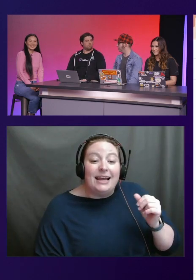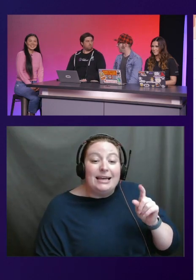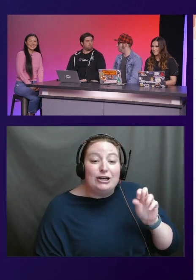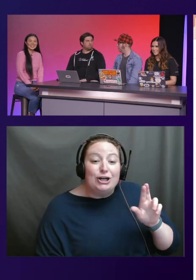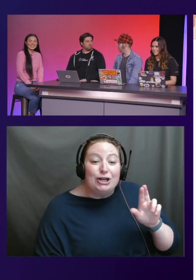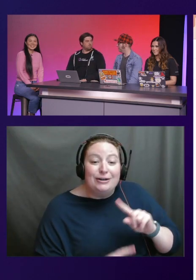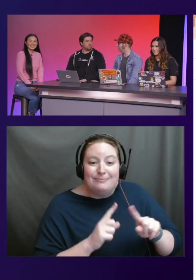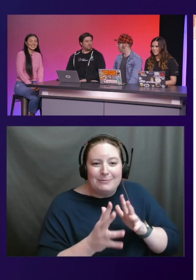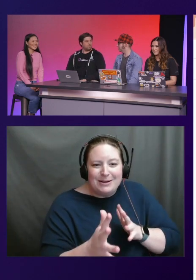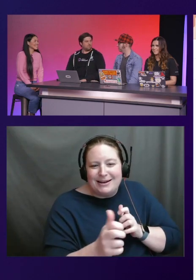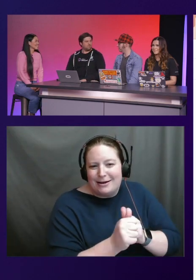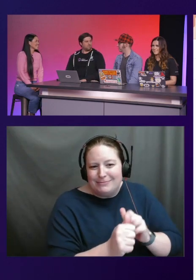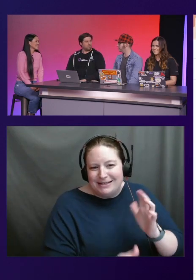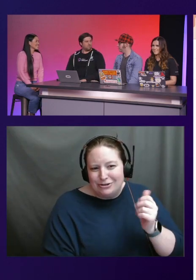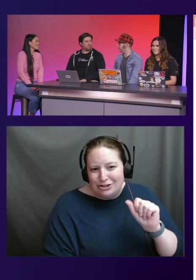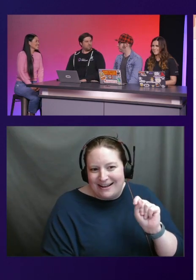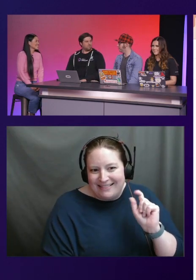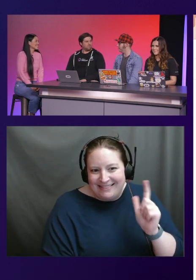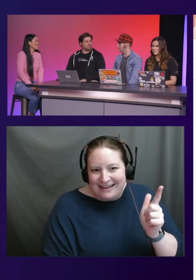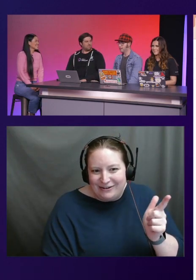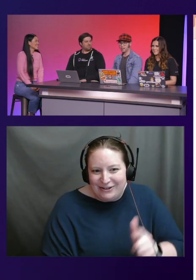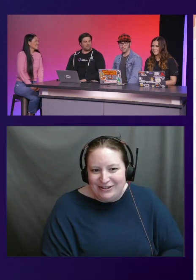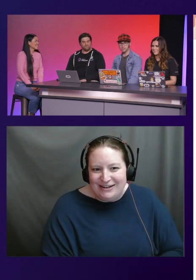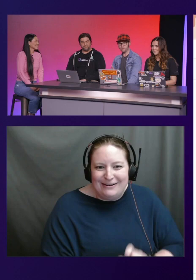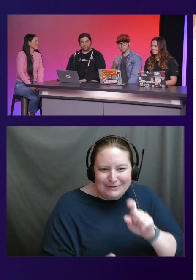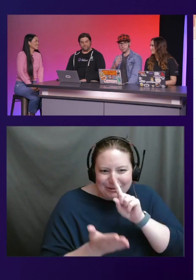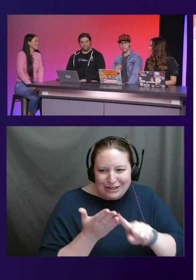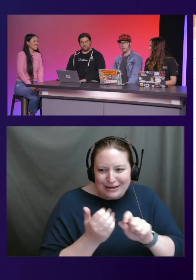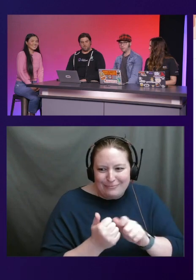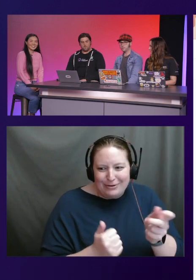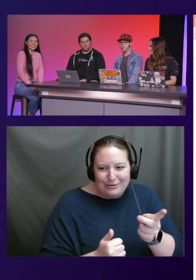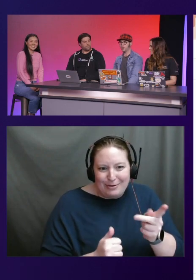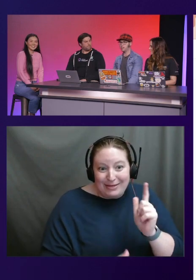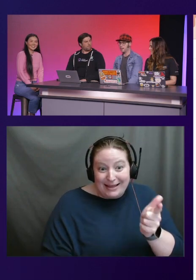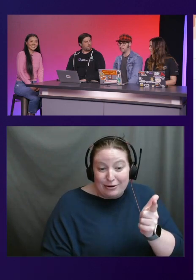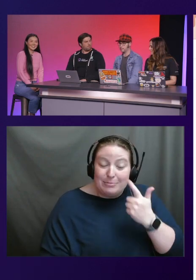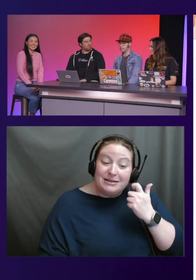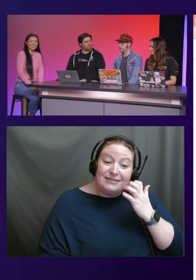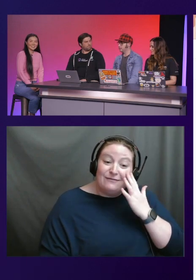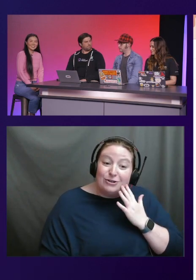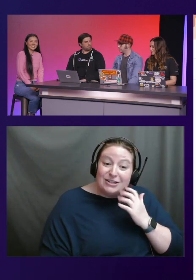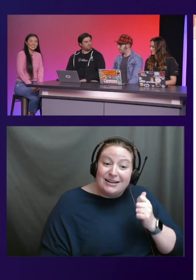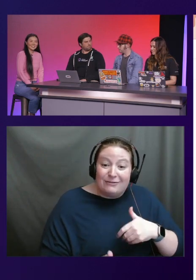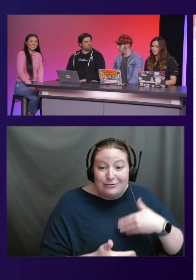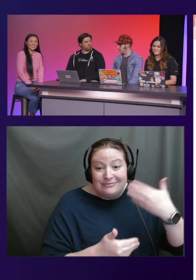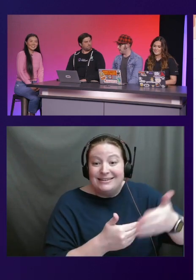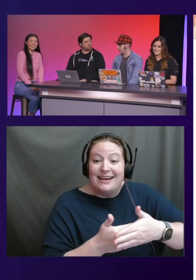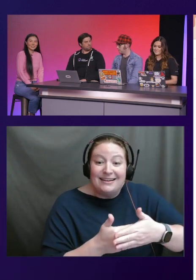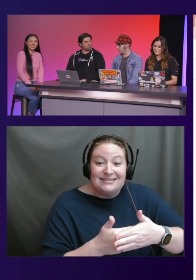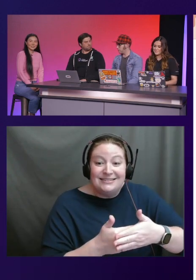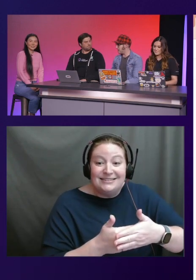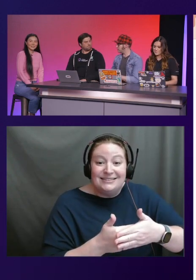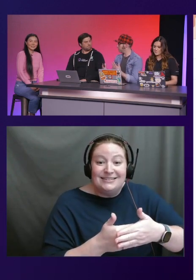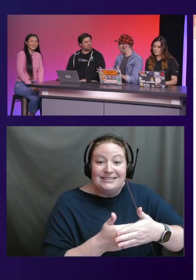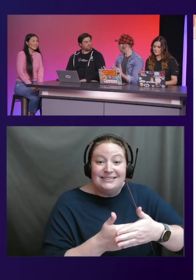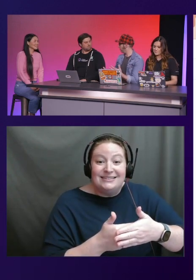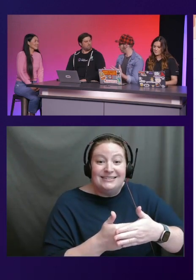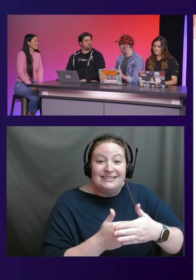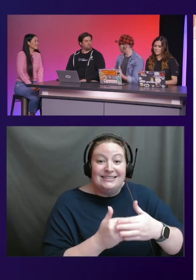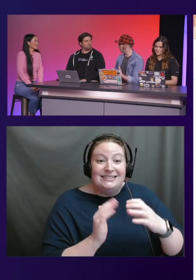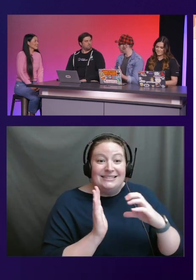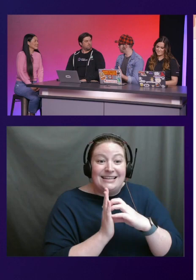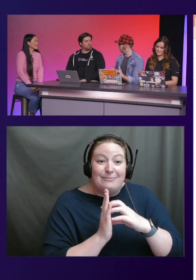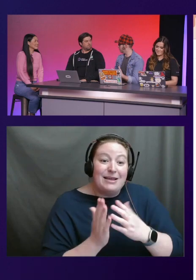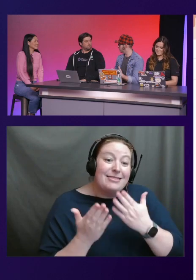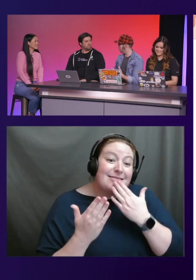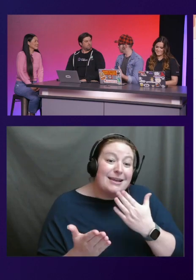on what happened. I'll check in with you both later, I like because it. unfortunately we got to move to our next segment. But thank you both for